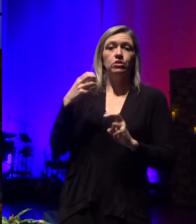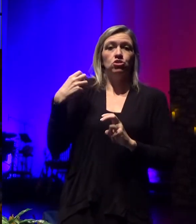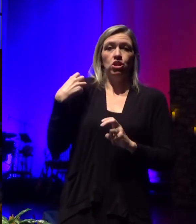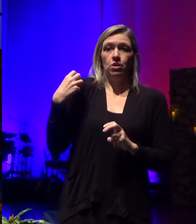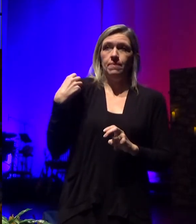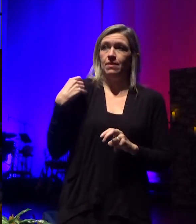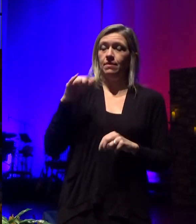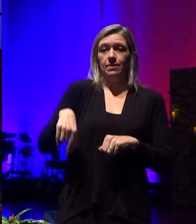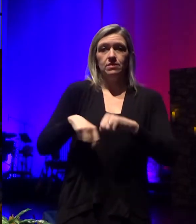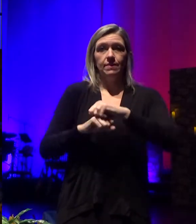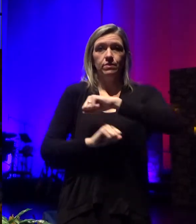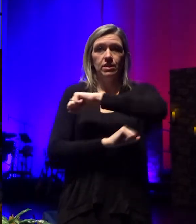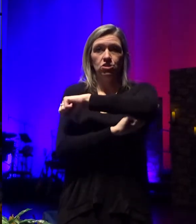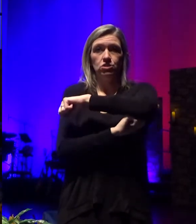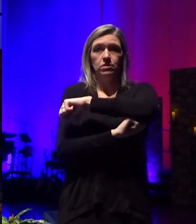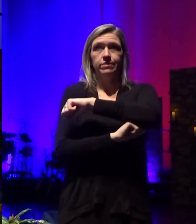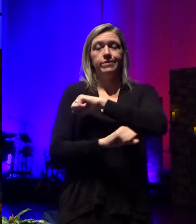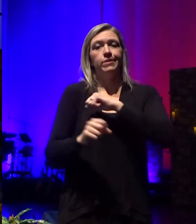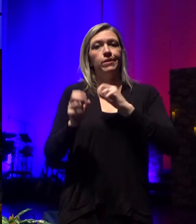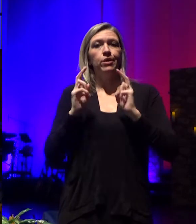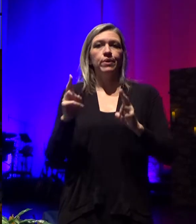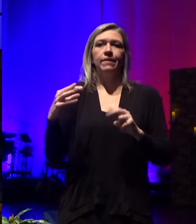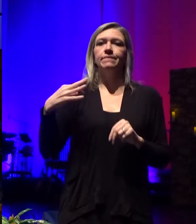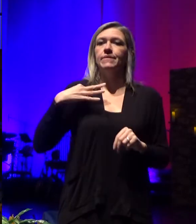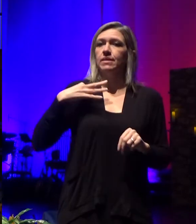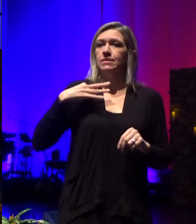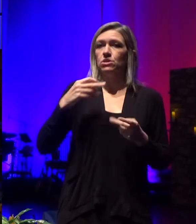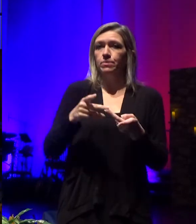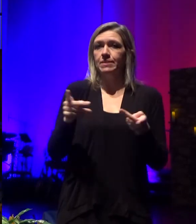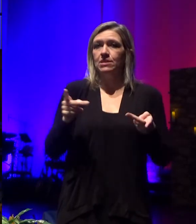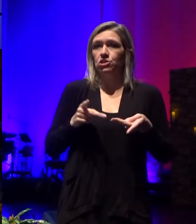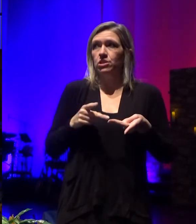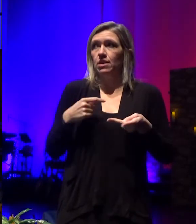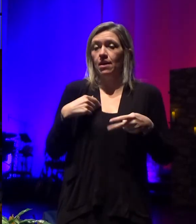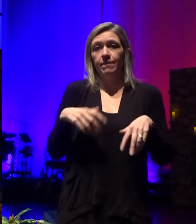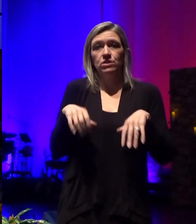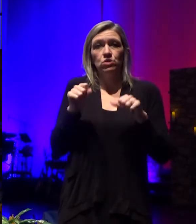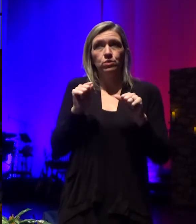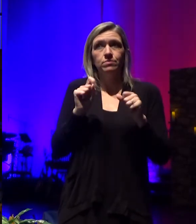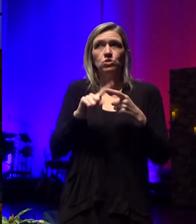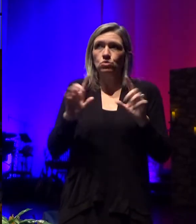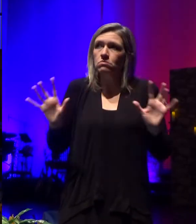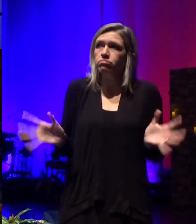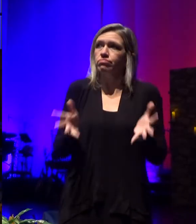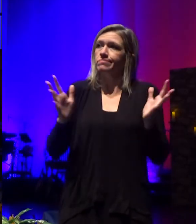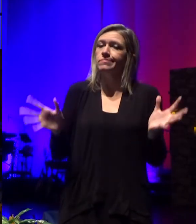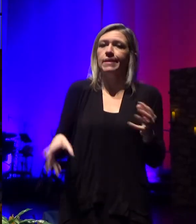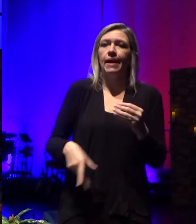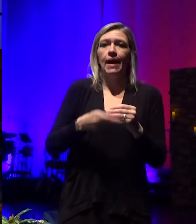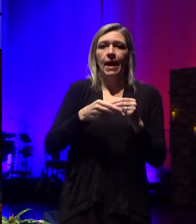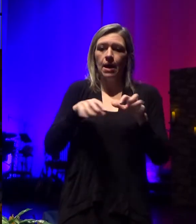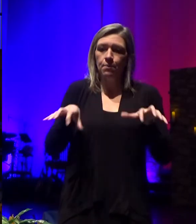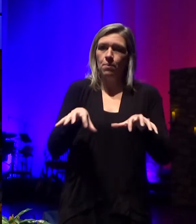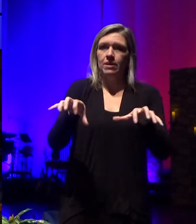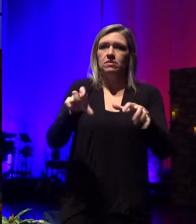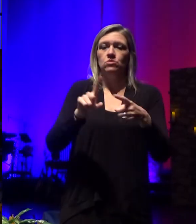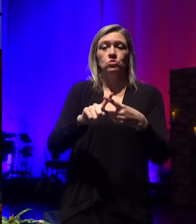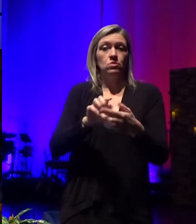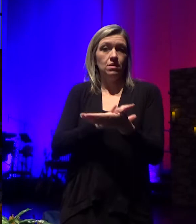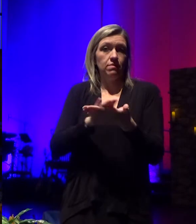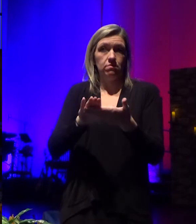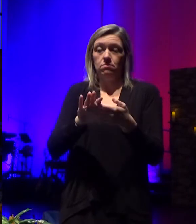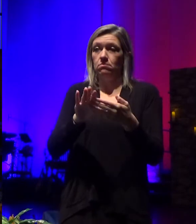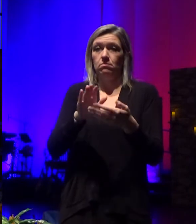this foundation, an honorary volunteer position that I've assumed to add whatever momentum I can to a fine board of